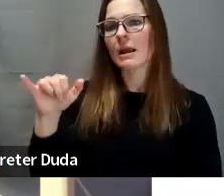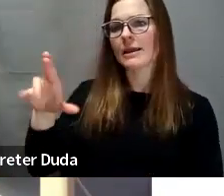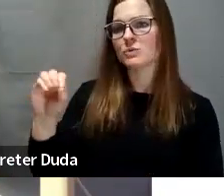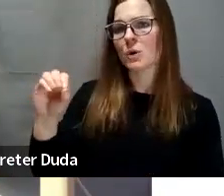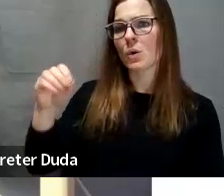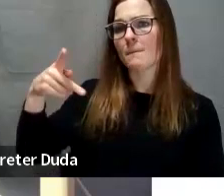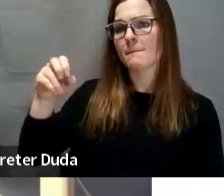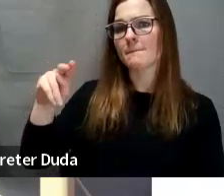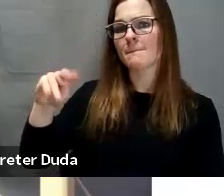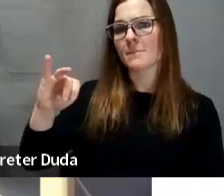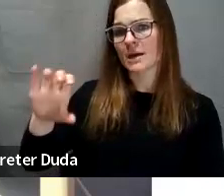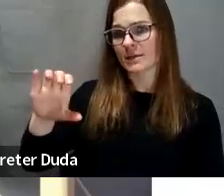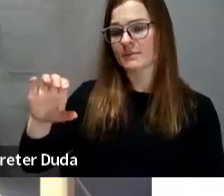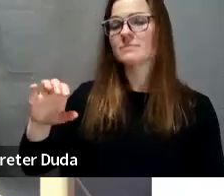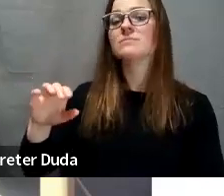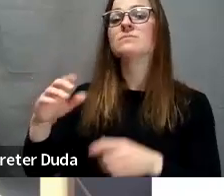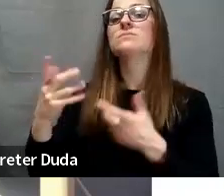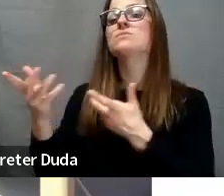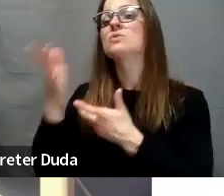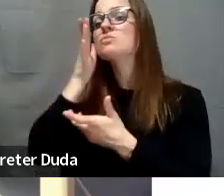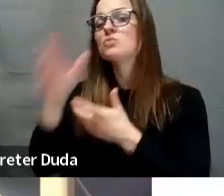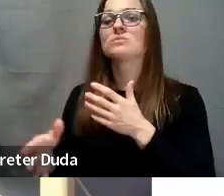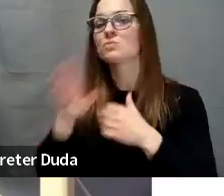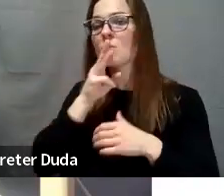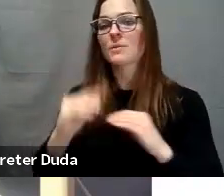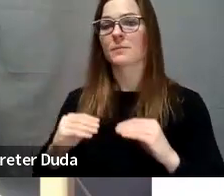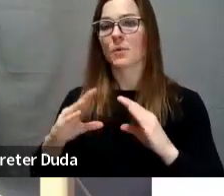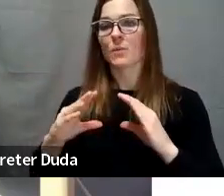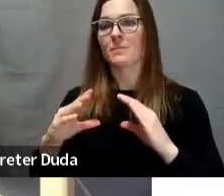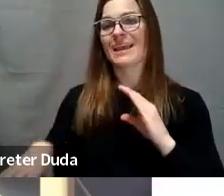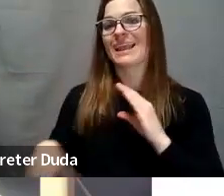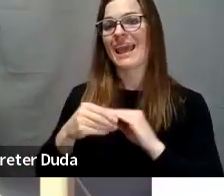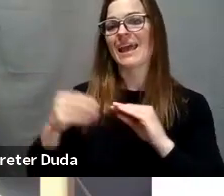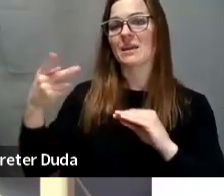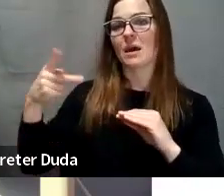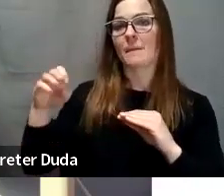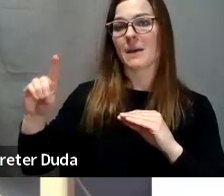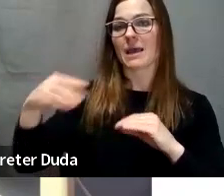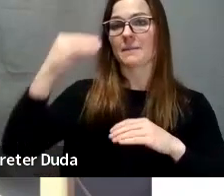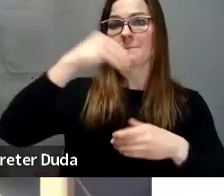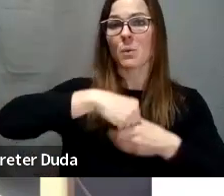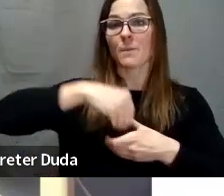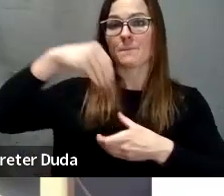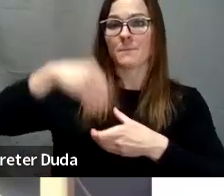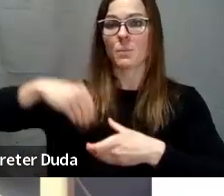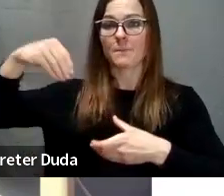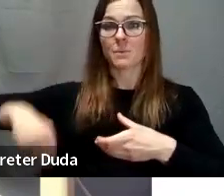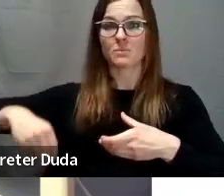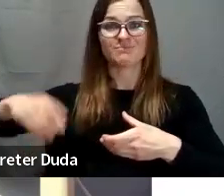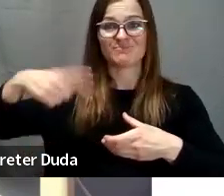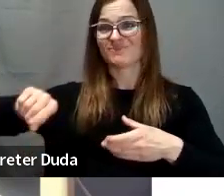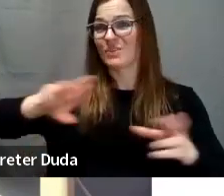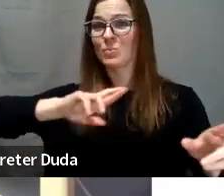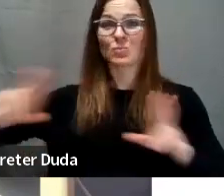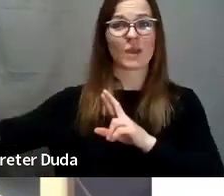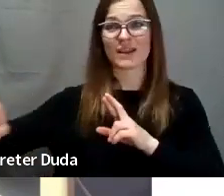you put into the different placements that click in, so they're already packed, ready for you to